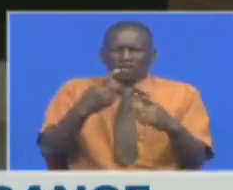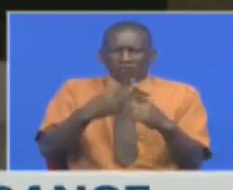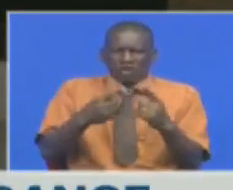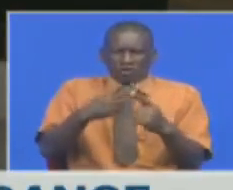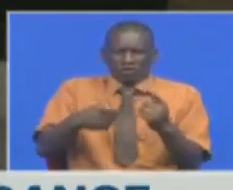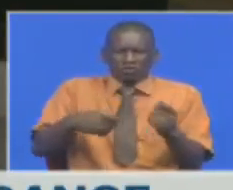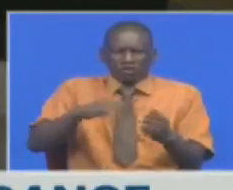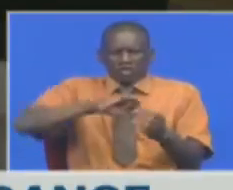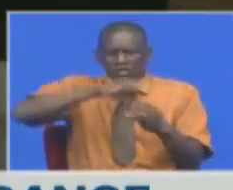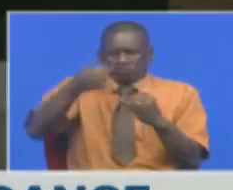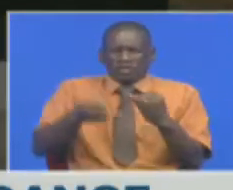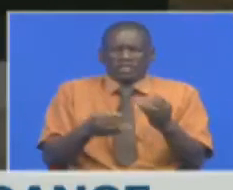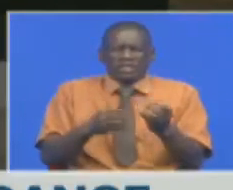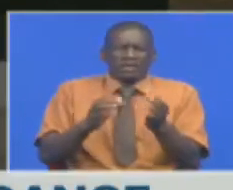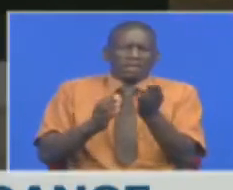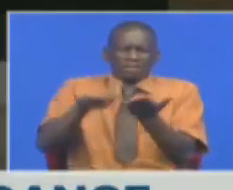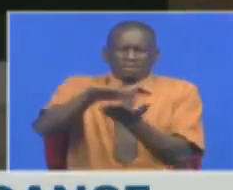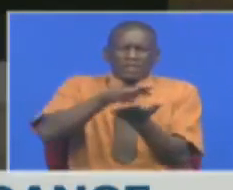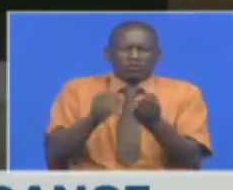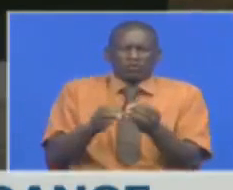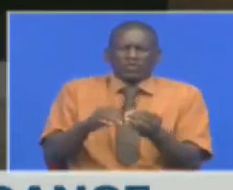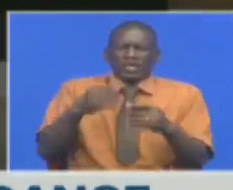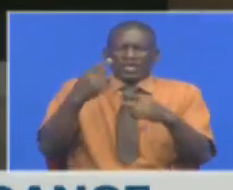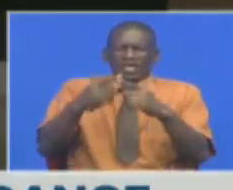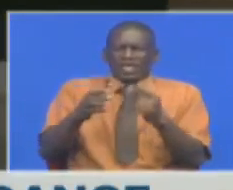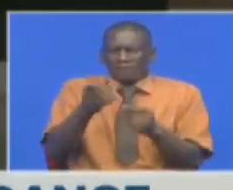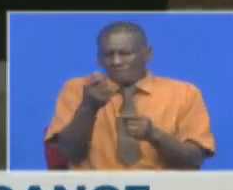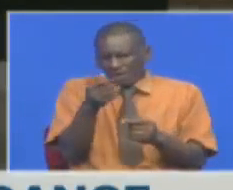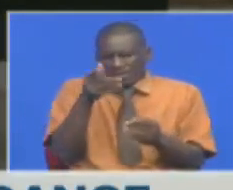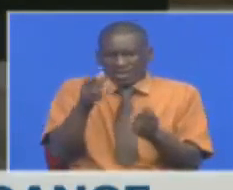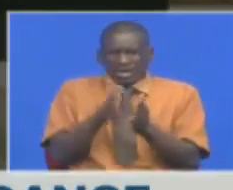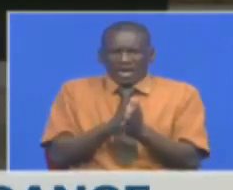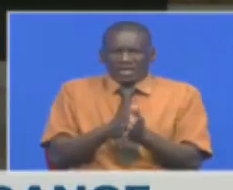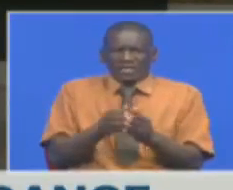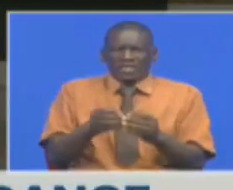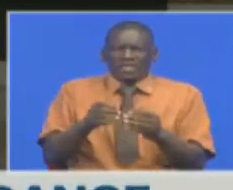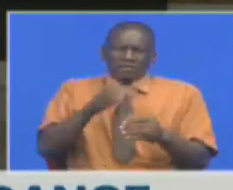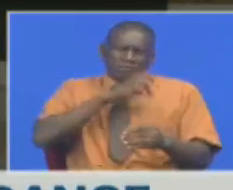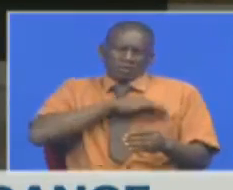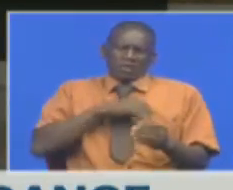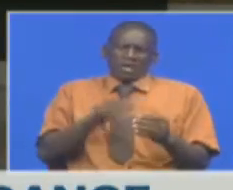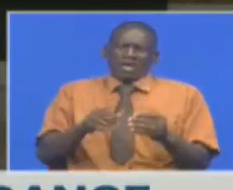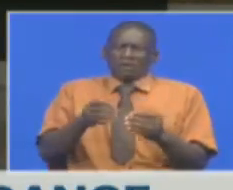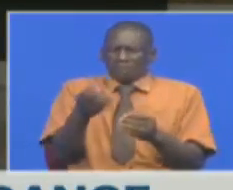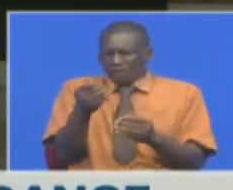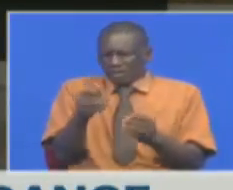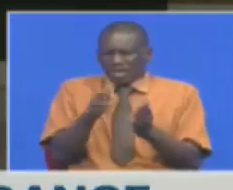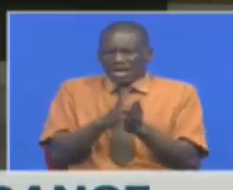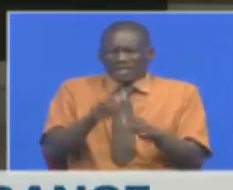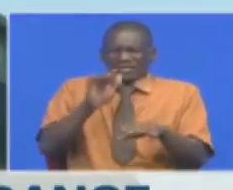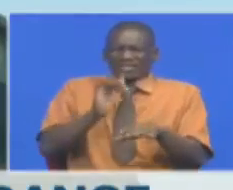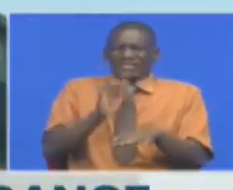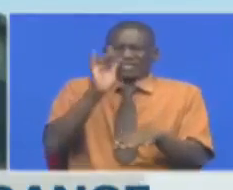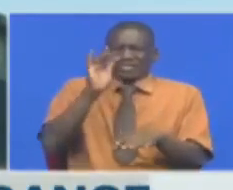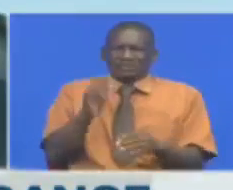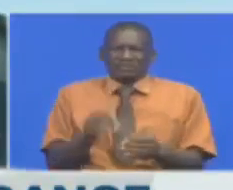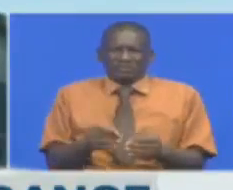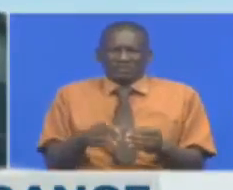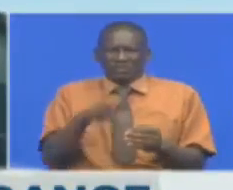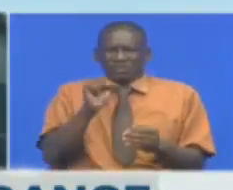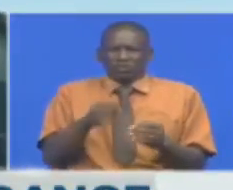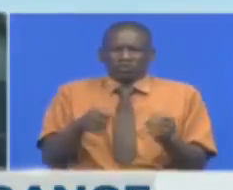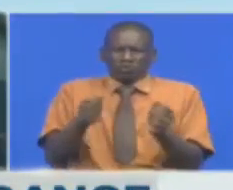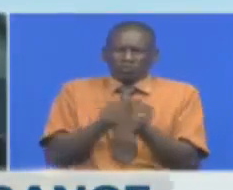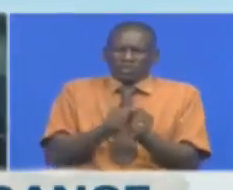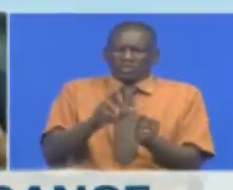capital adequacy, assets, management capability, earnings, liquidity, and sensitivity. So with the